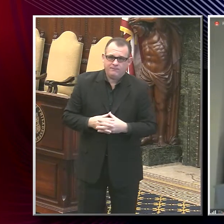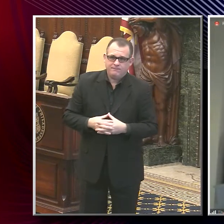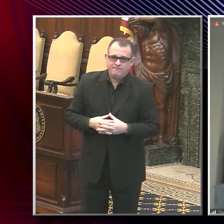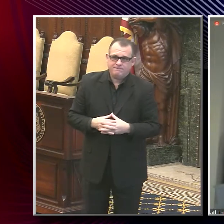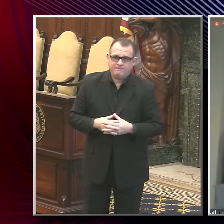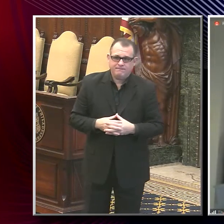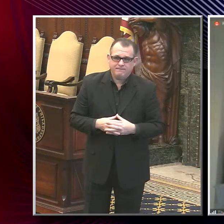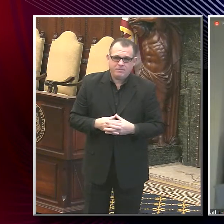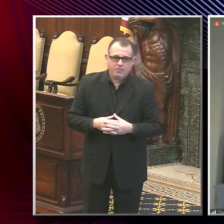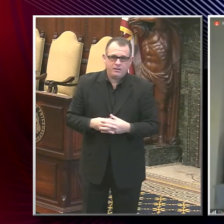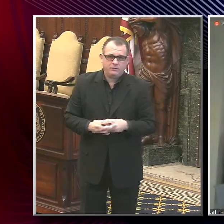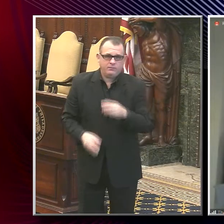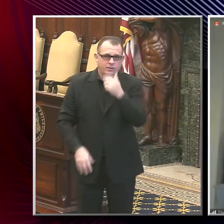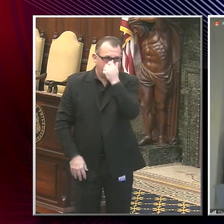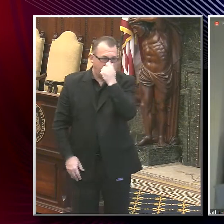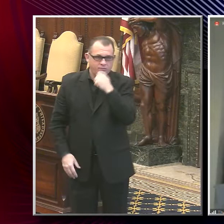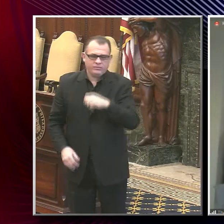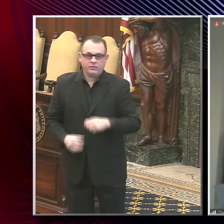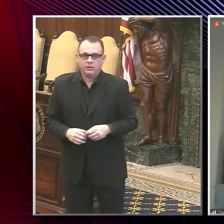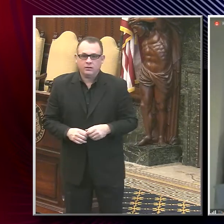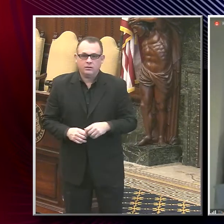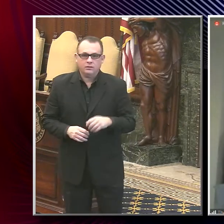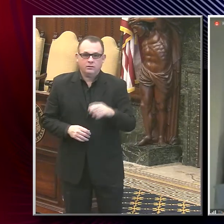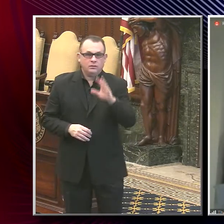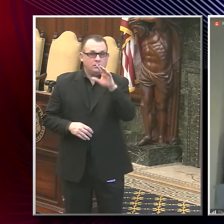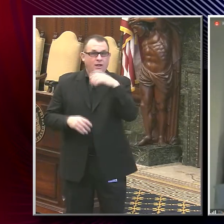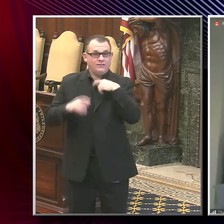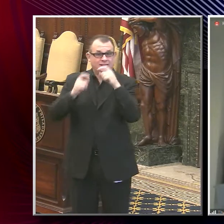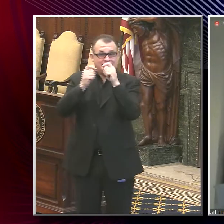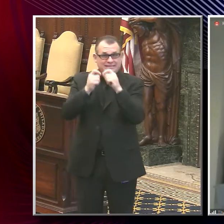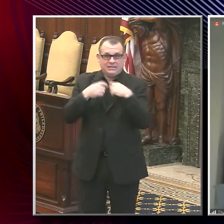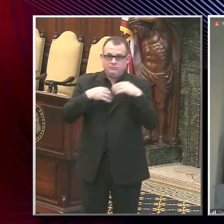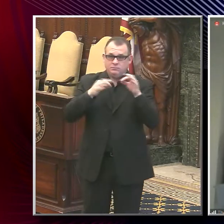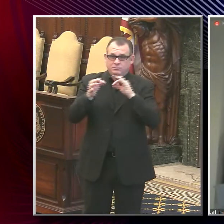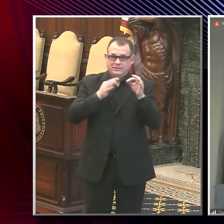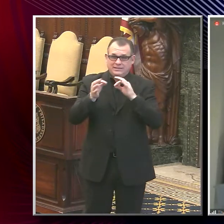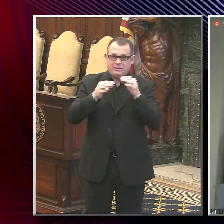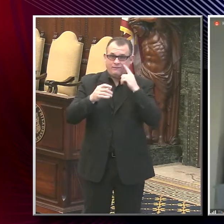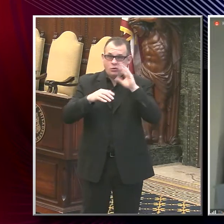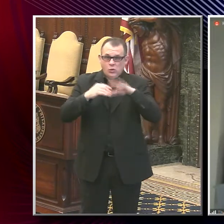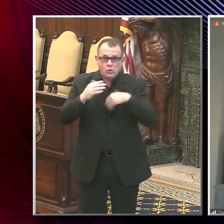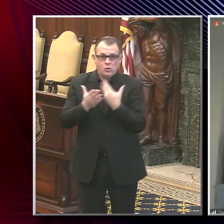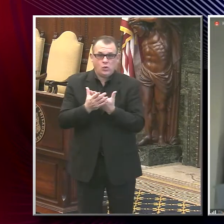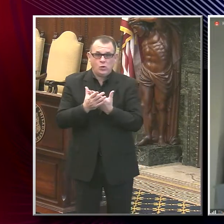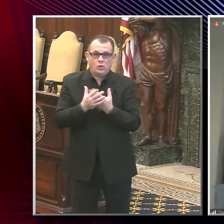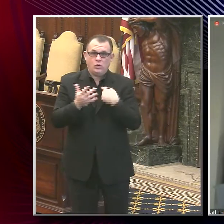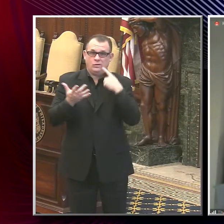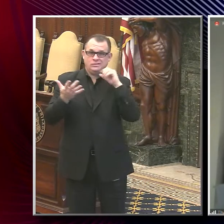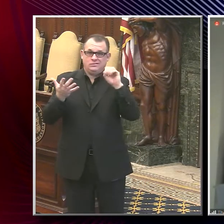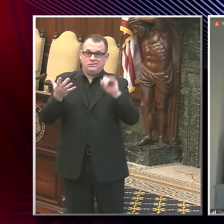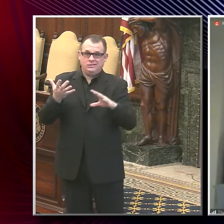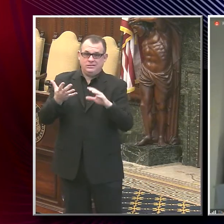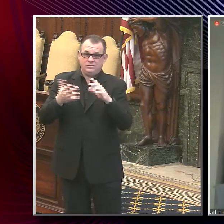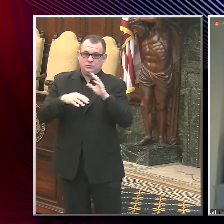very important, so we're not allowing those to restart now. Now, there's detailed guidance for all of our sites on our